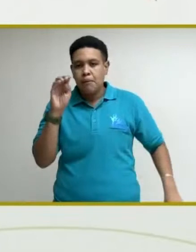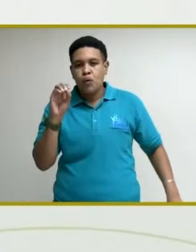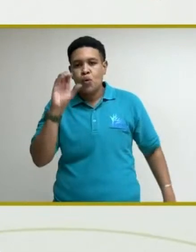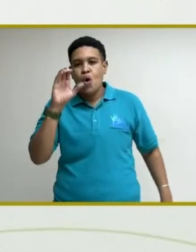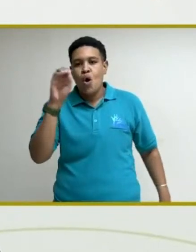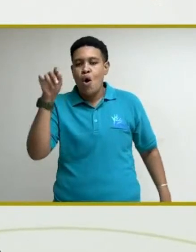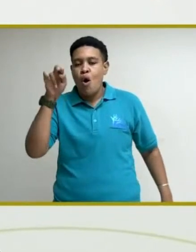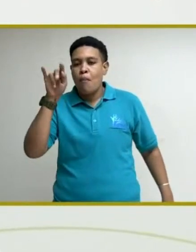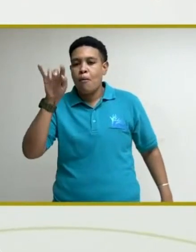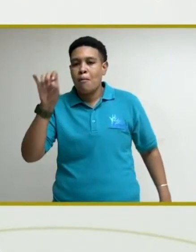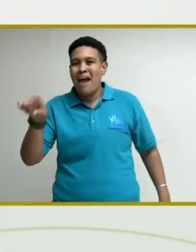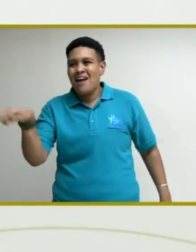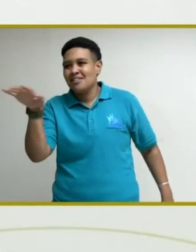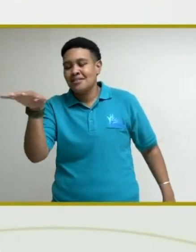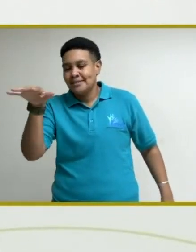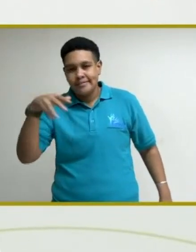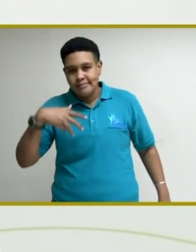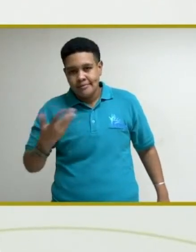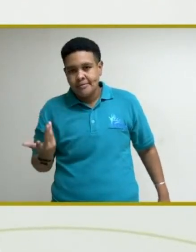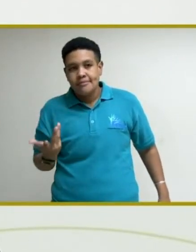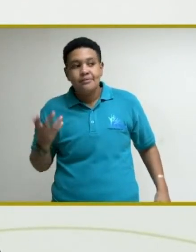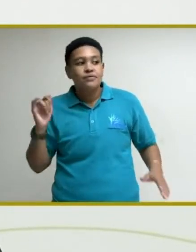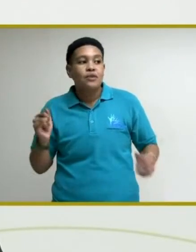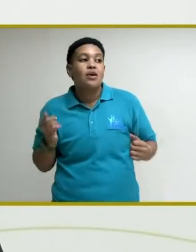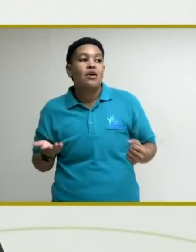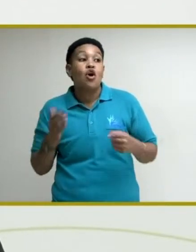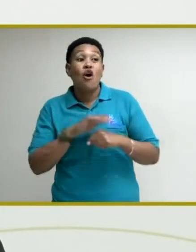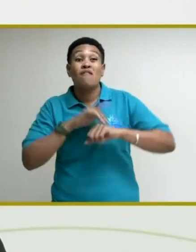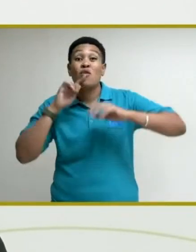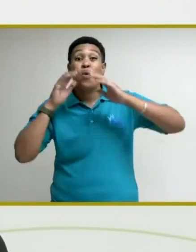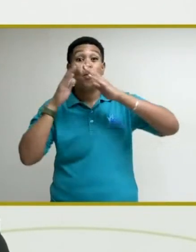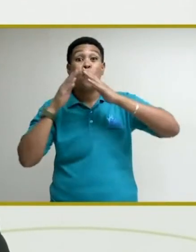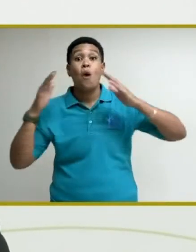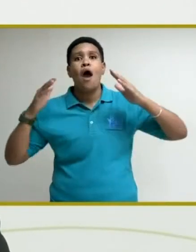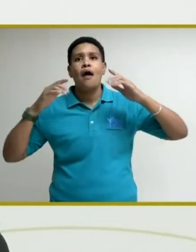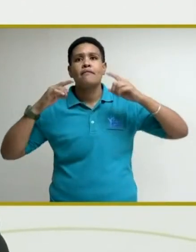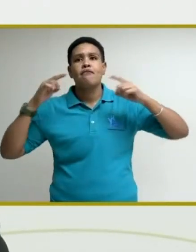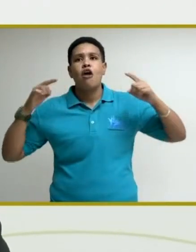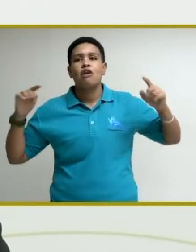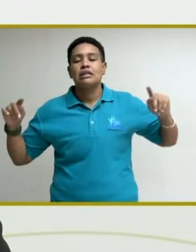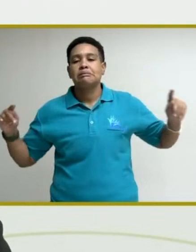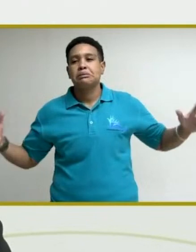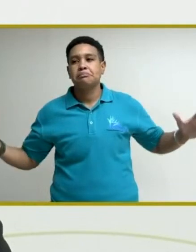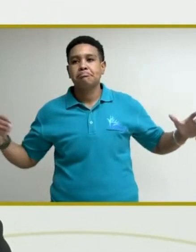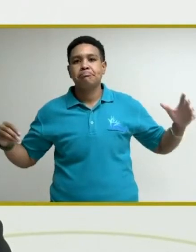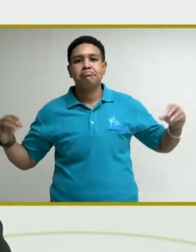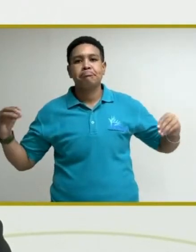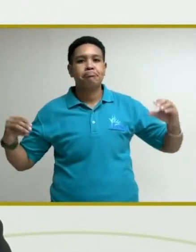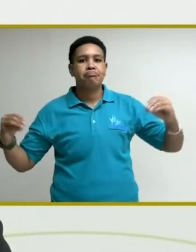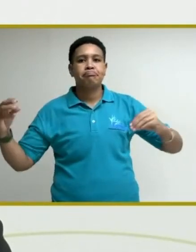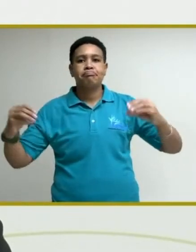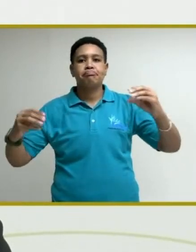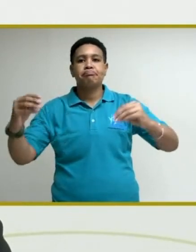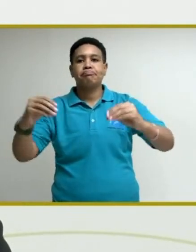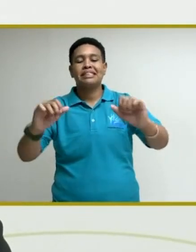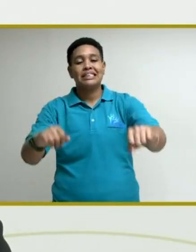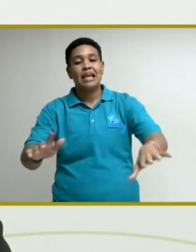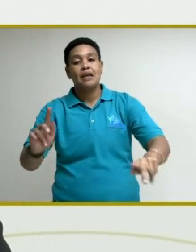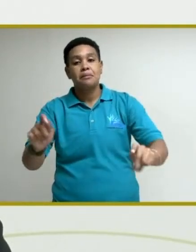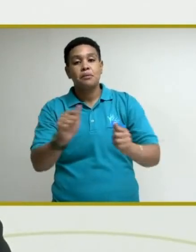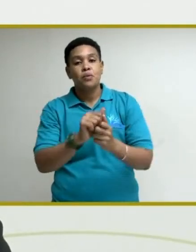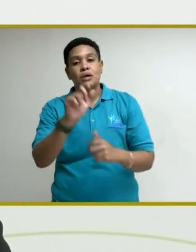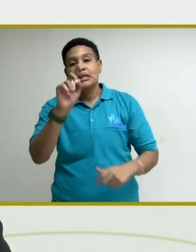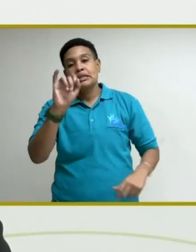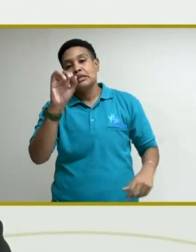group really can cover a wide variety of persons, persons with